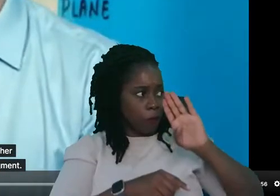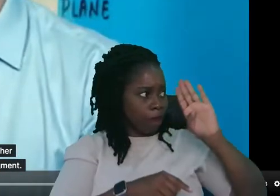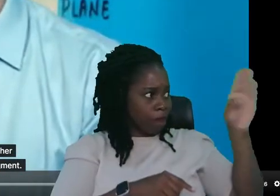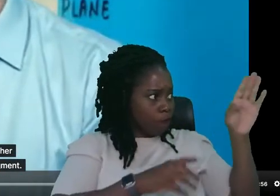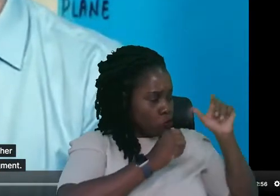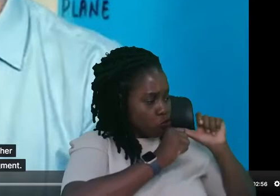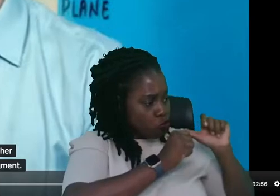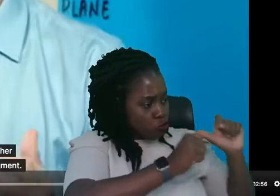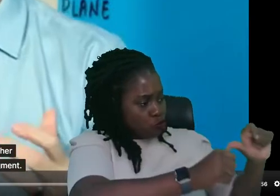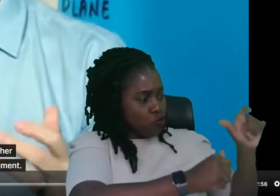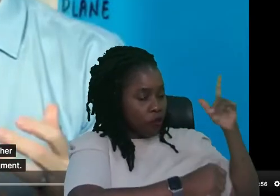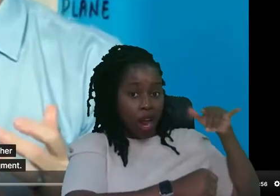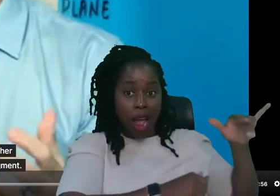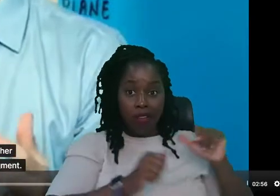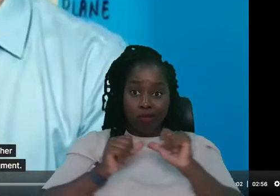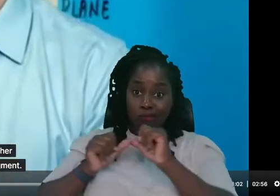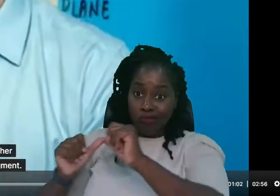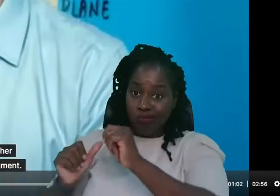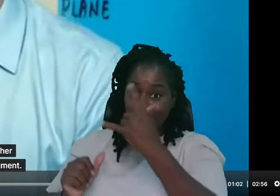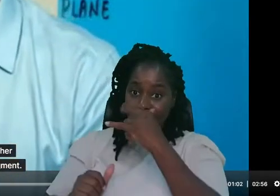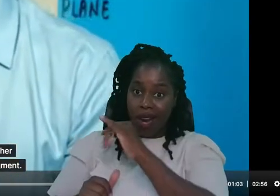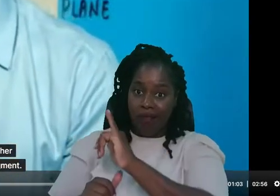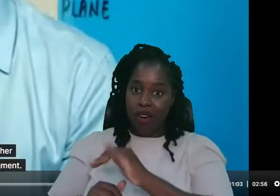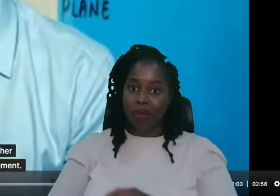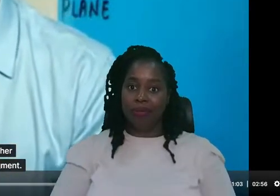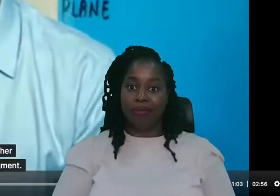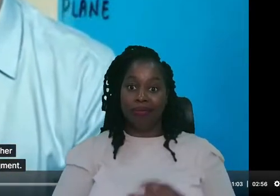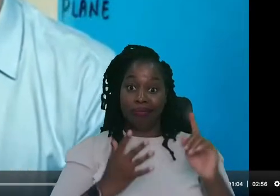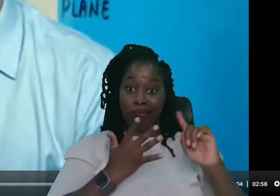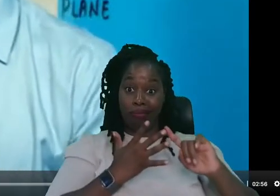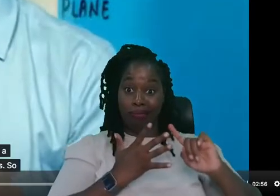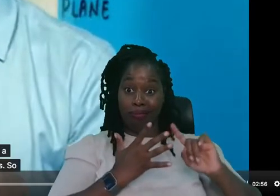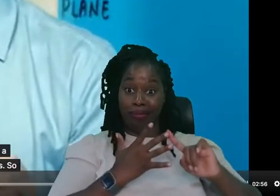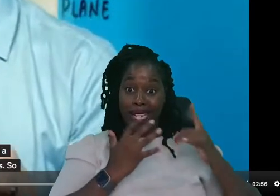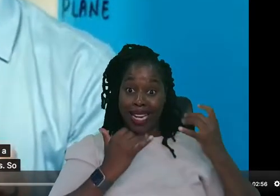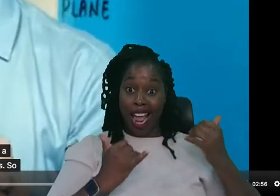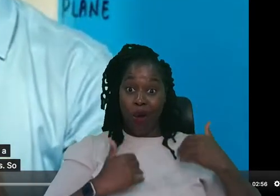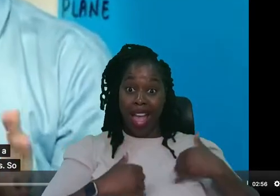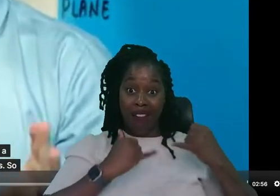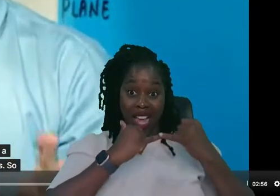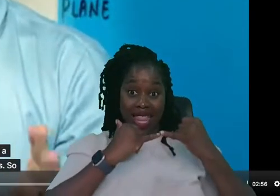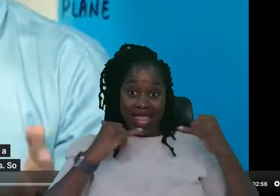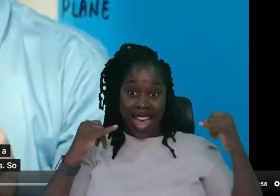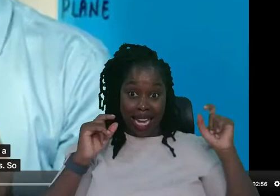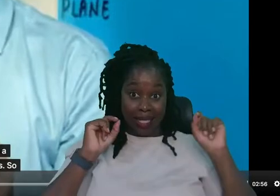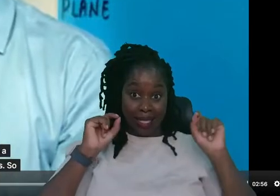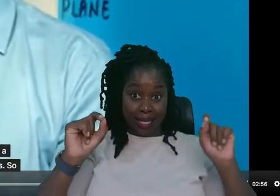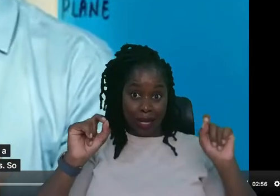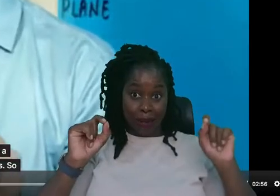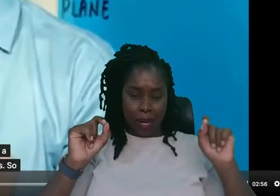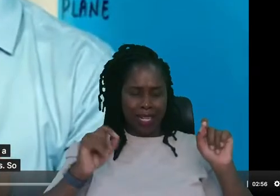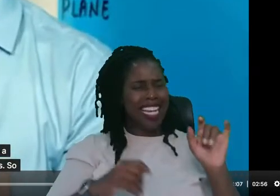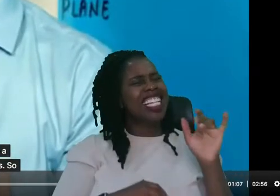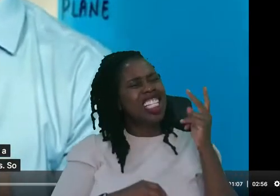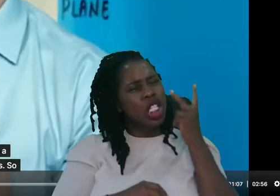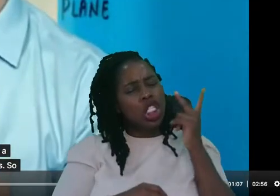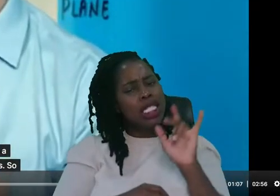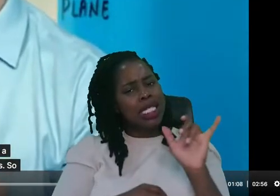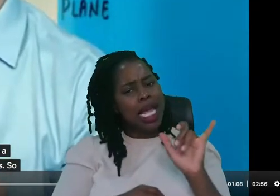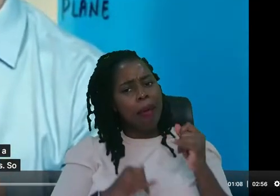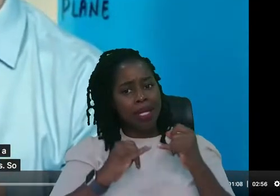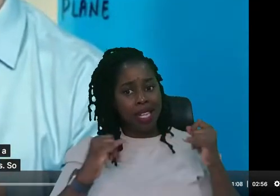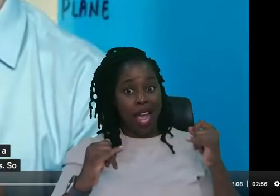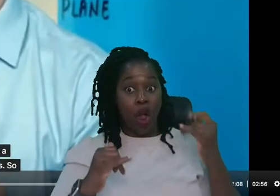direction next we have a line segment now a line segment is similar to a line but it has definite